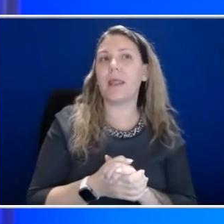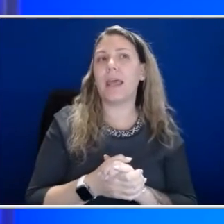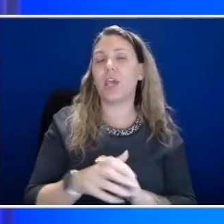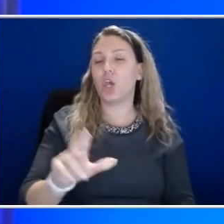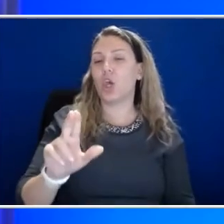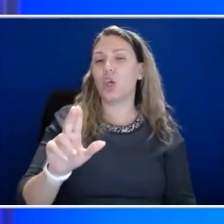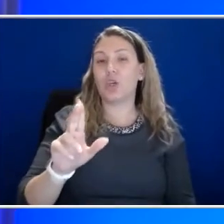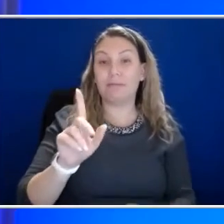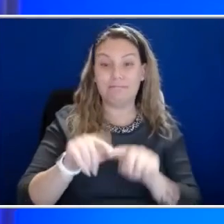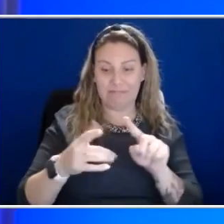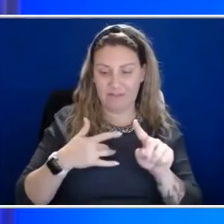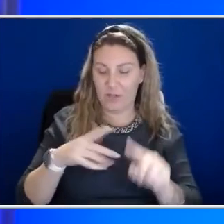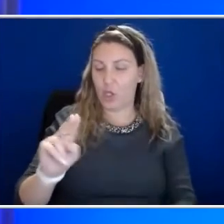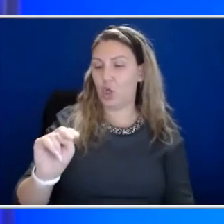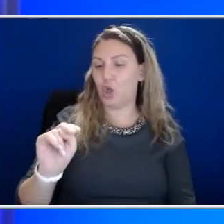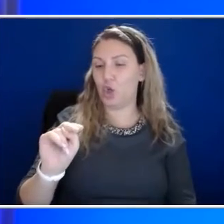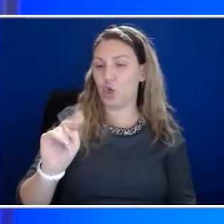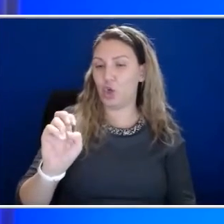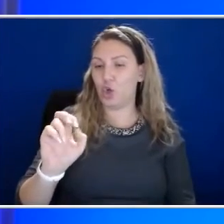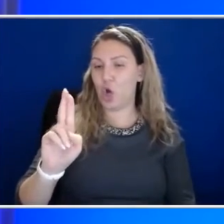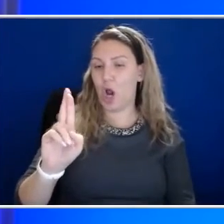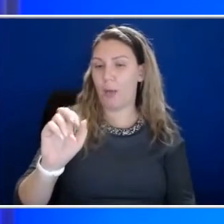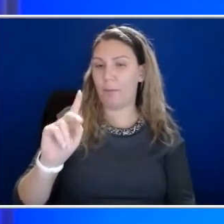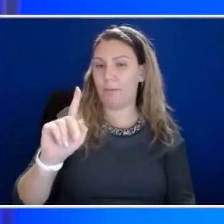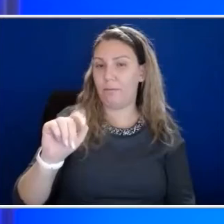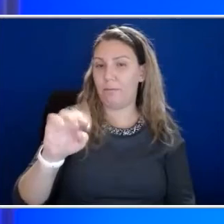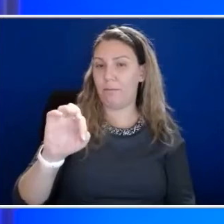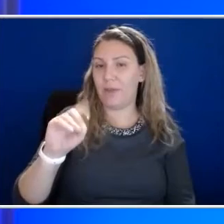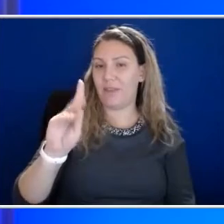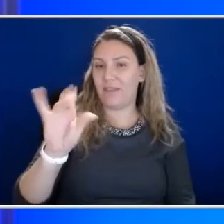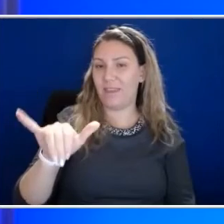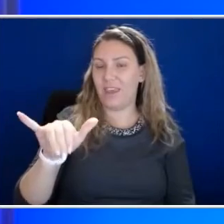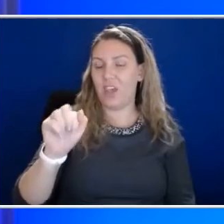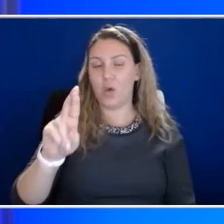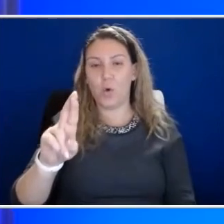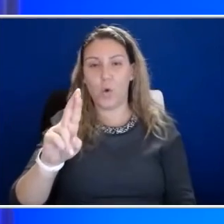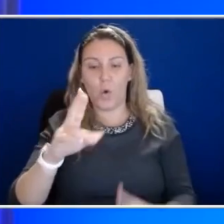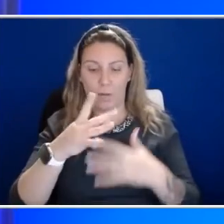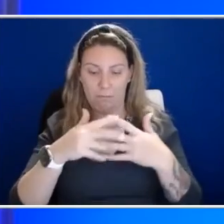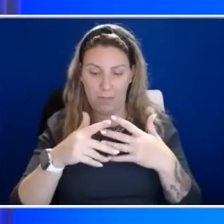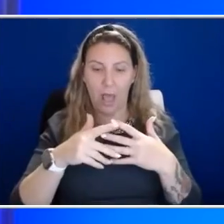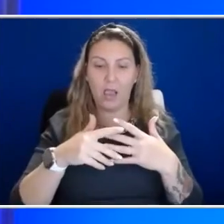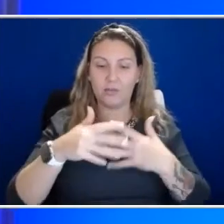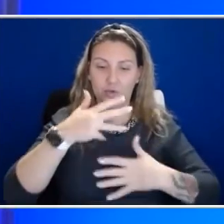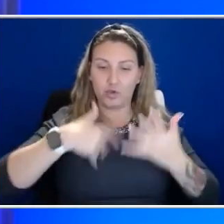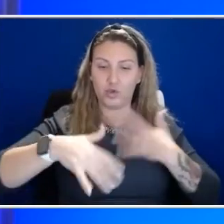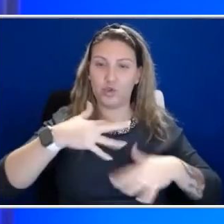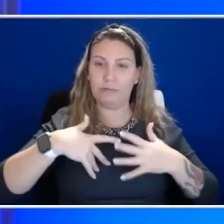altered sensation or altered vascular supply or the blood circulation, those